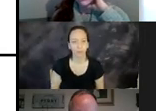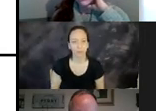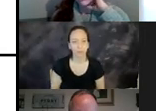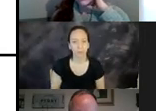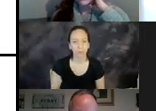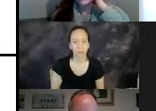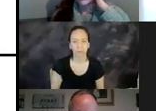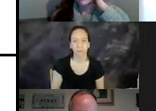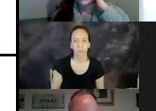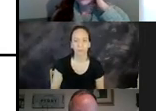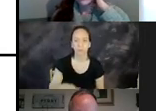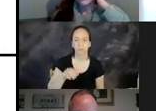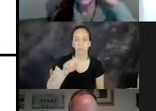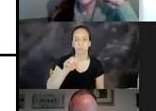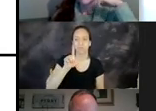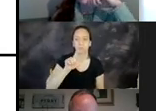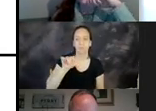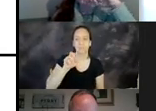Thank you, Dave.